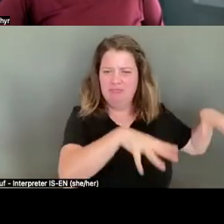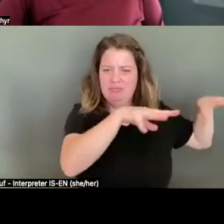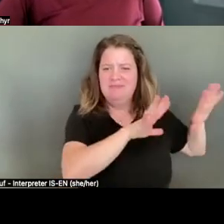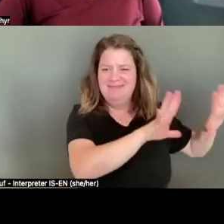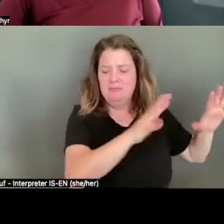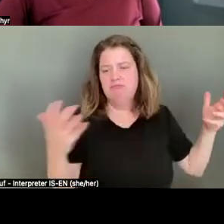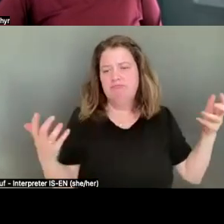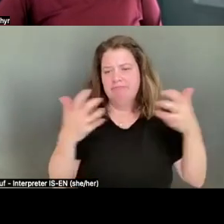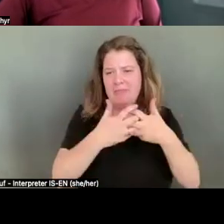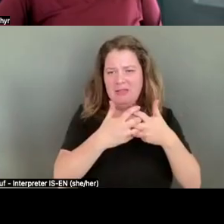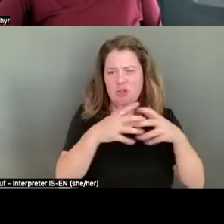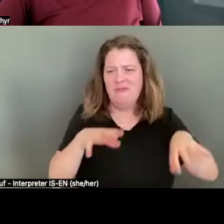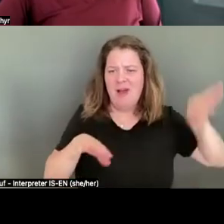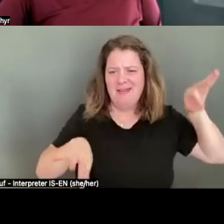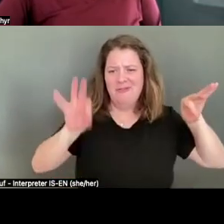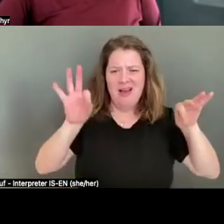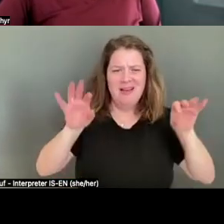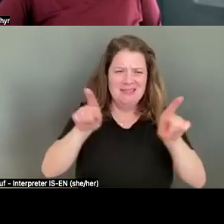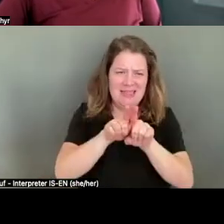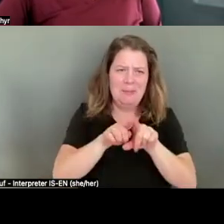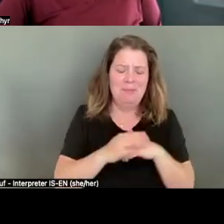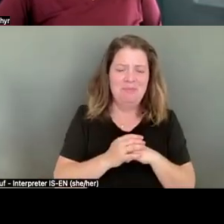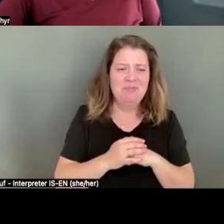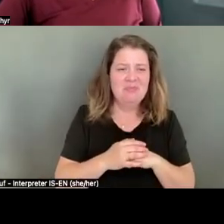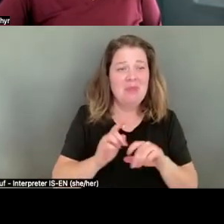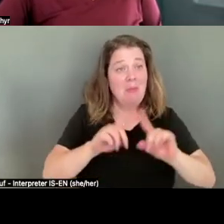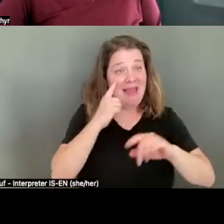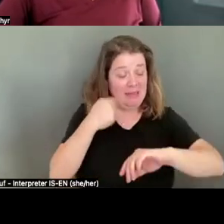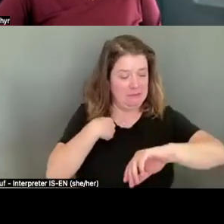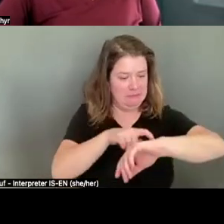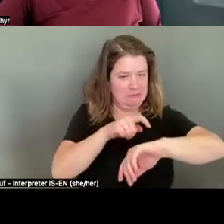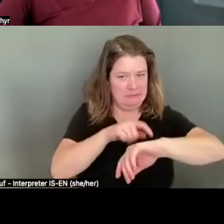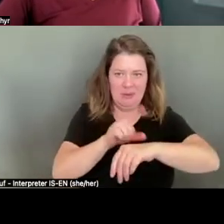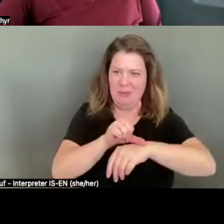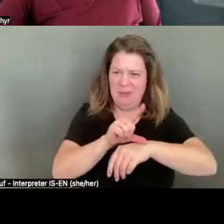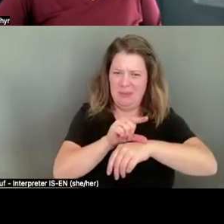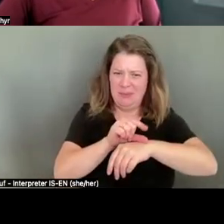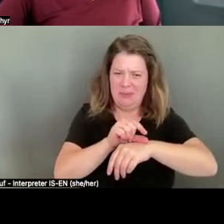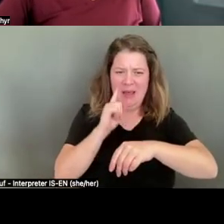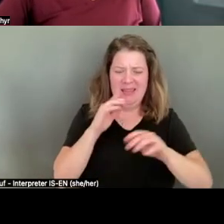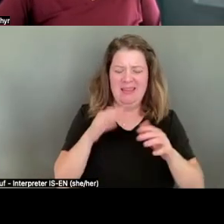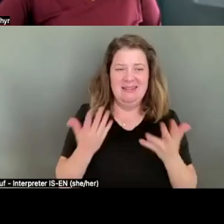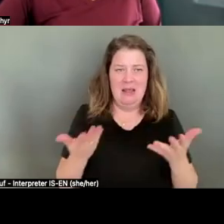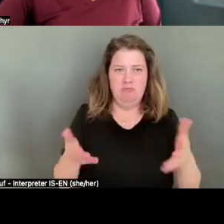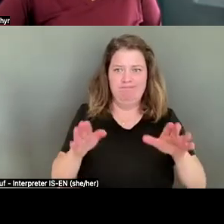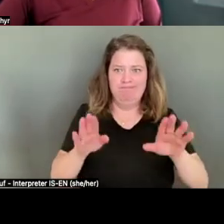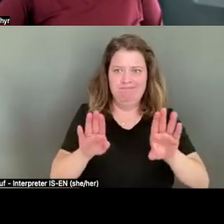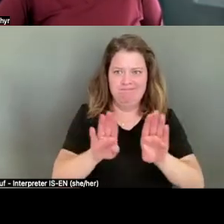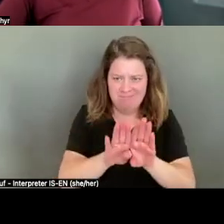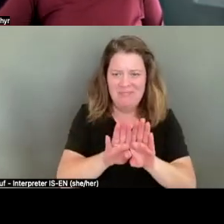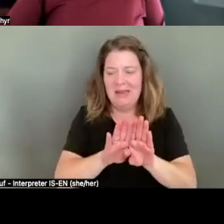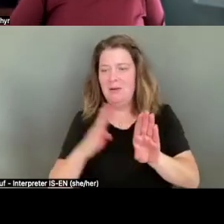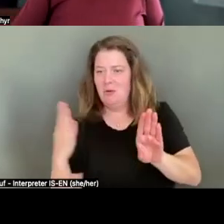But I think it's time for me to really conclude and bring this to the end so that we can open up for questions.